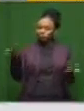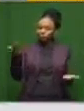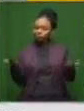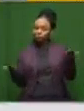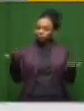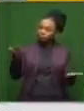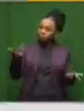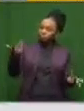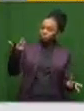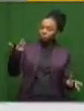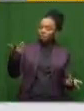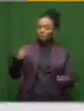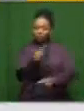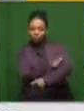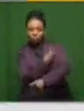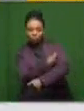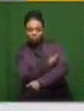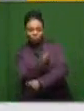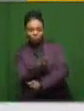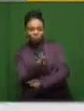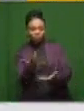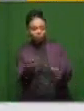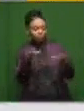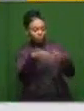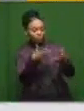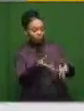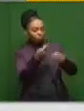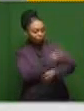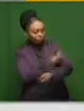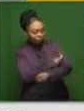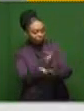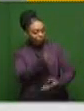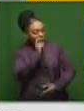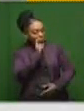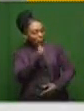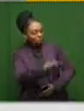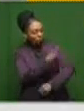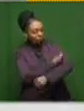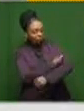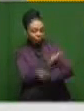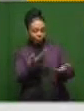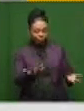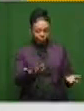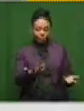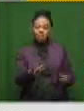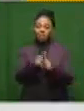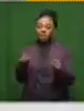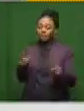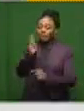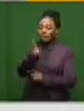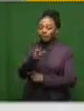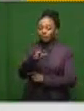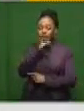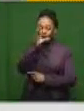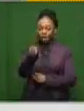the vaccination of the majority of the population in order to try and stem the tide here. But I also want to throw in a question